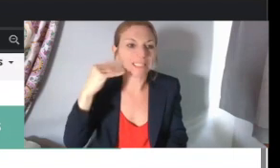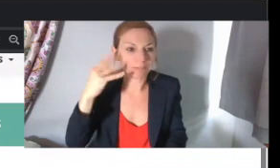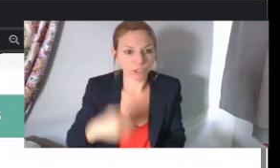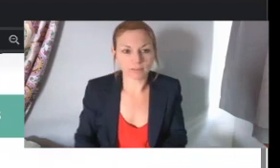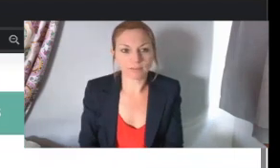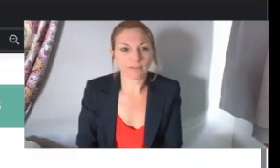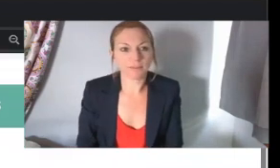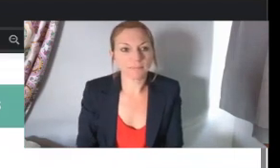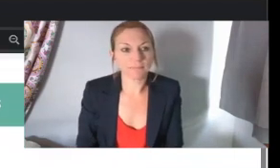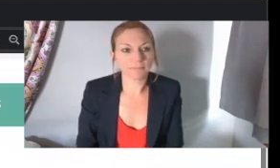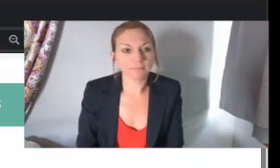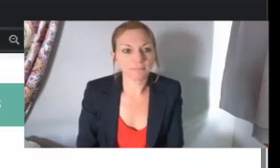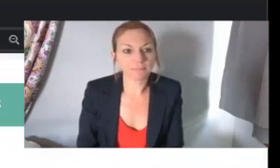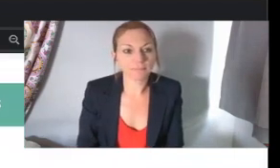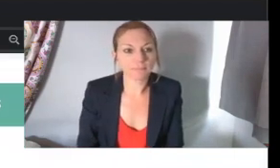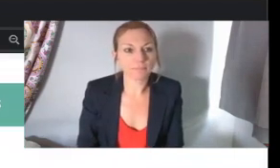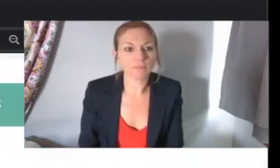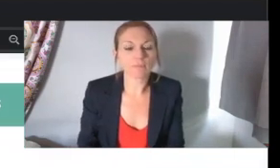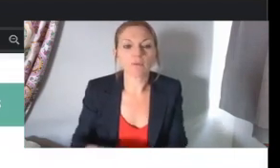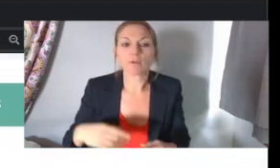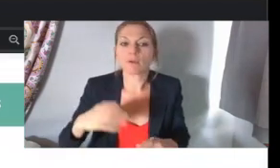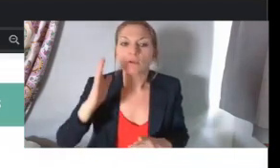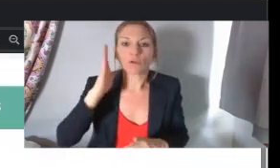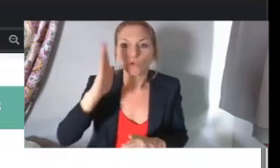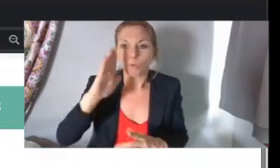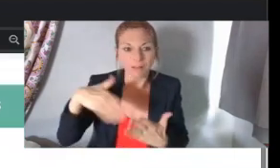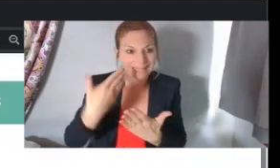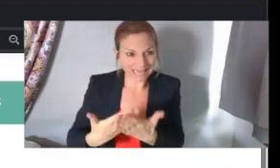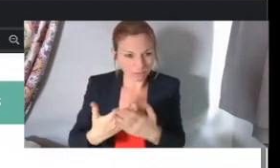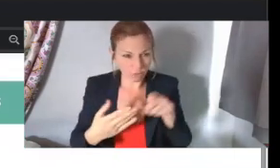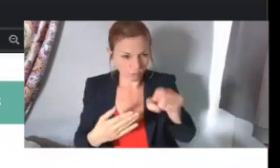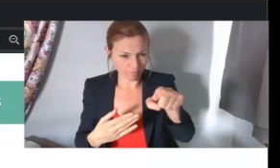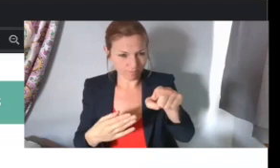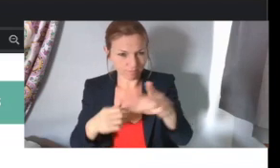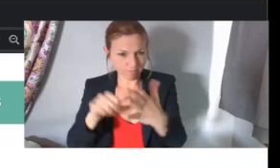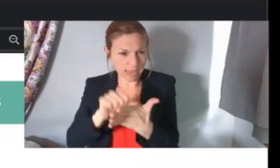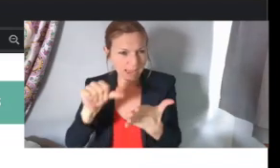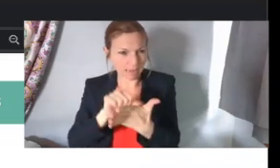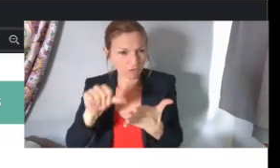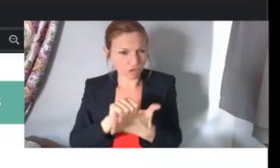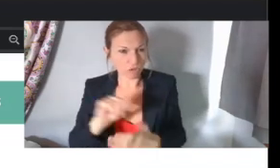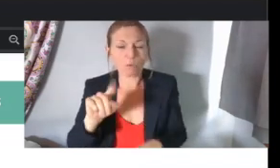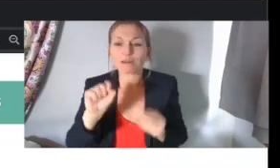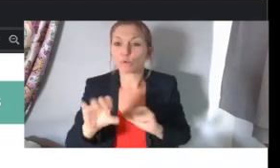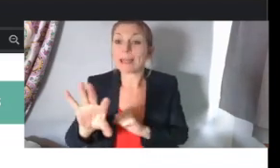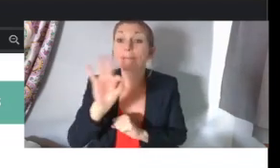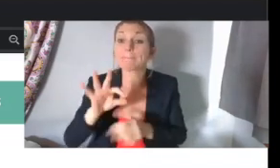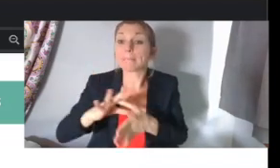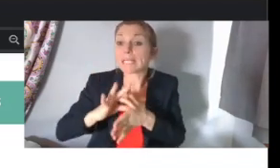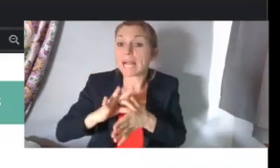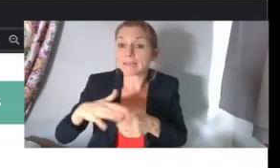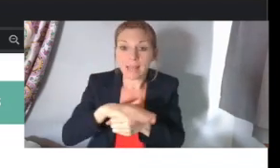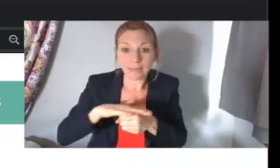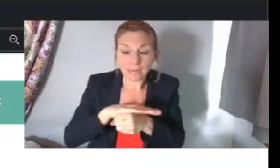And you're going to come to this interface here where you can select a content area. So we're